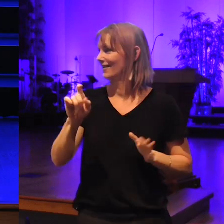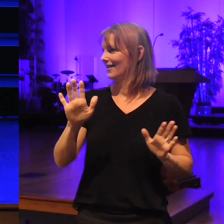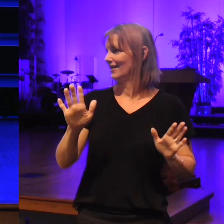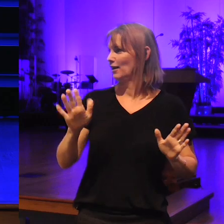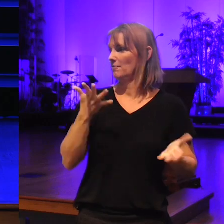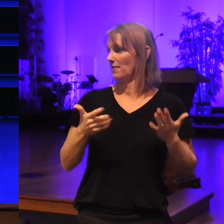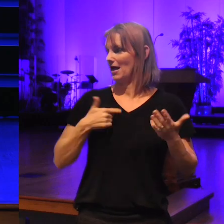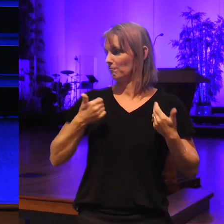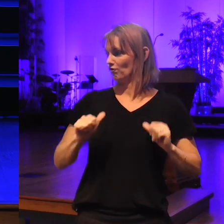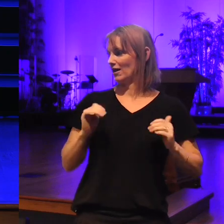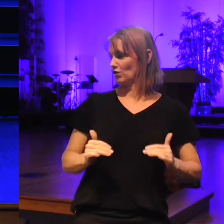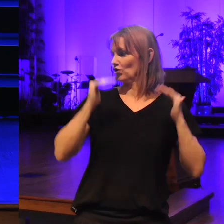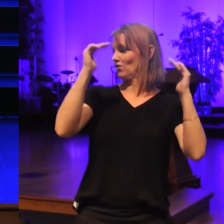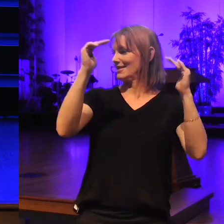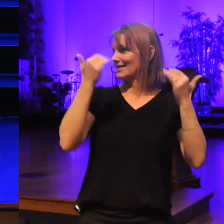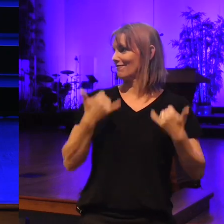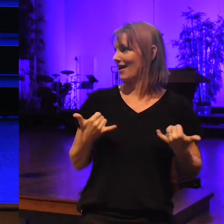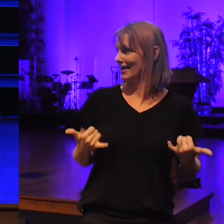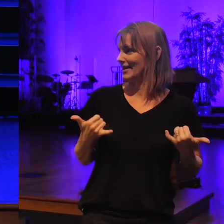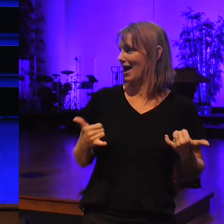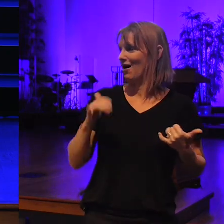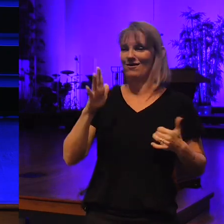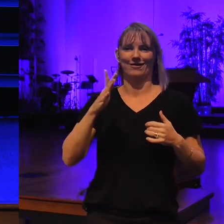Maybe I'm trying to transcend.